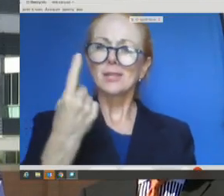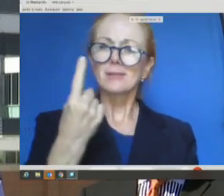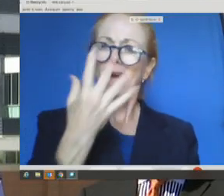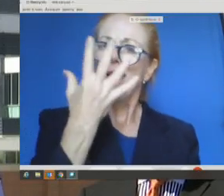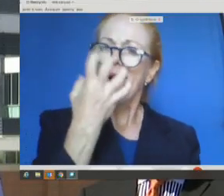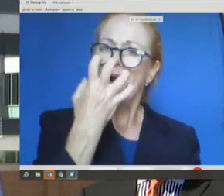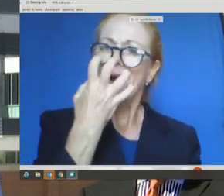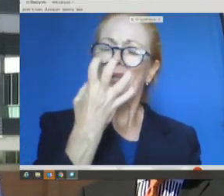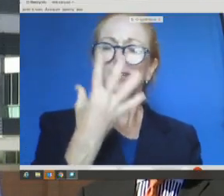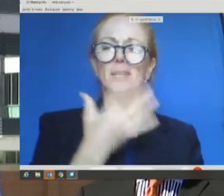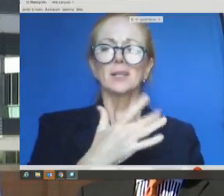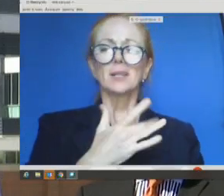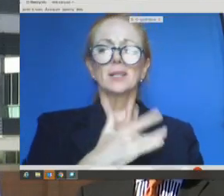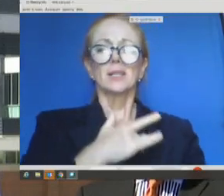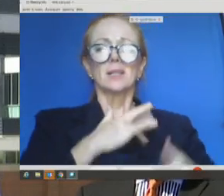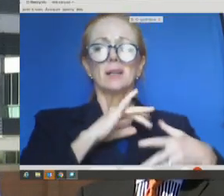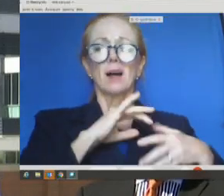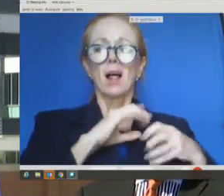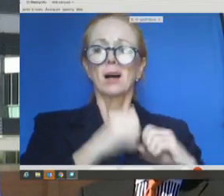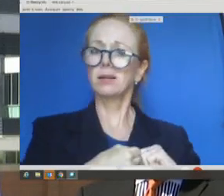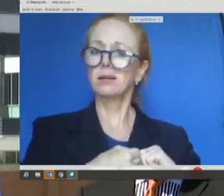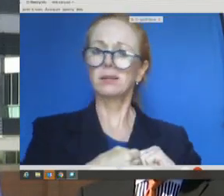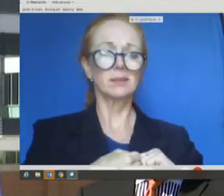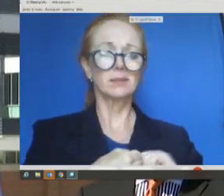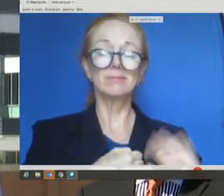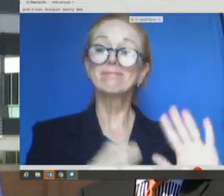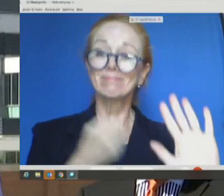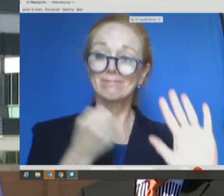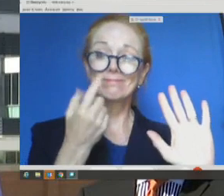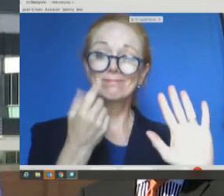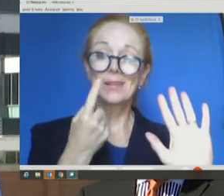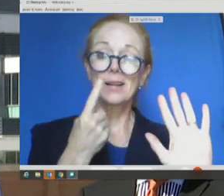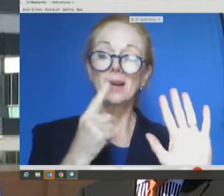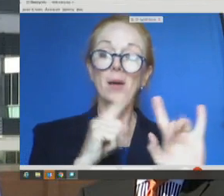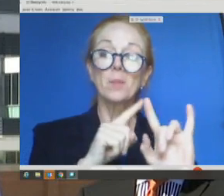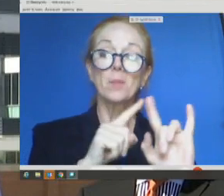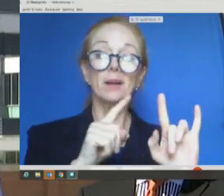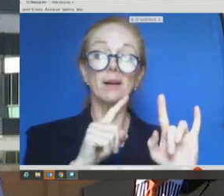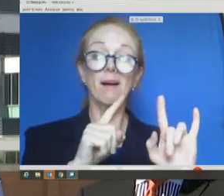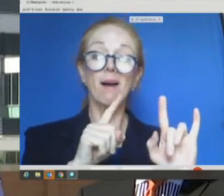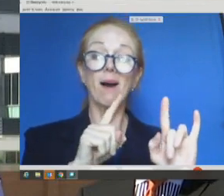loss, but I ask for this community to also